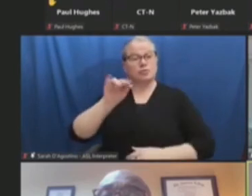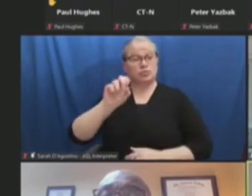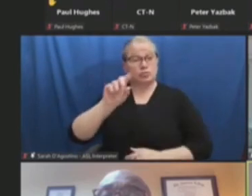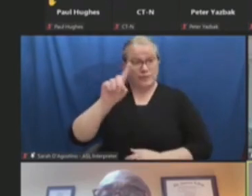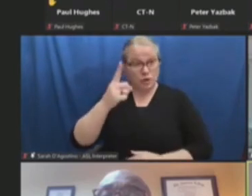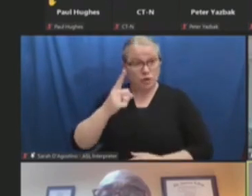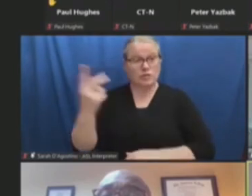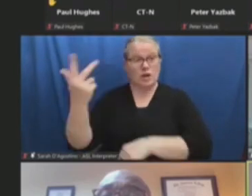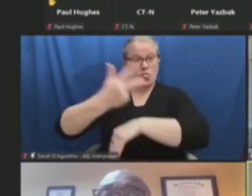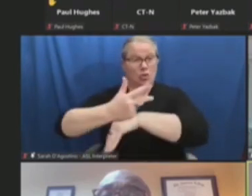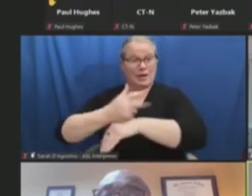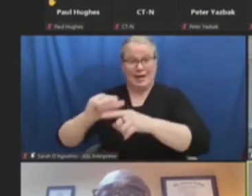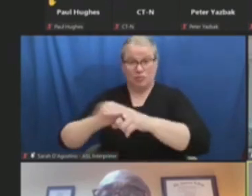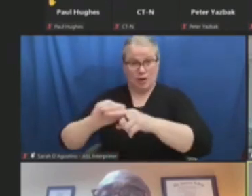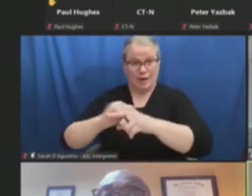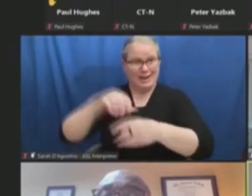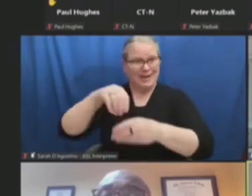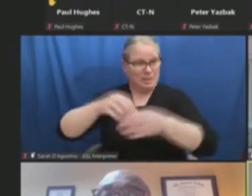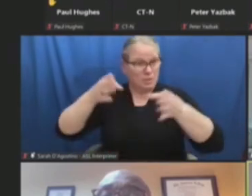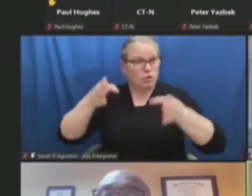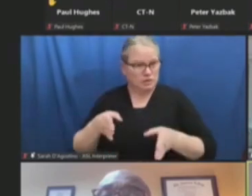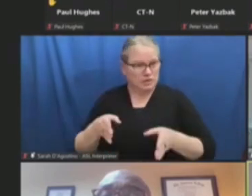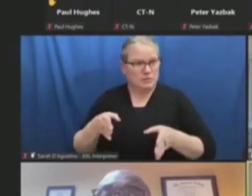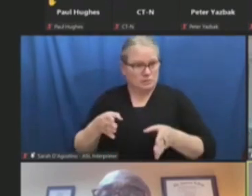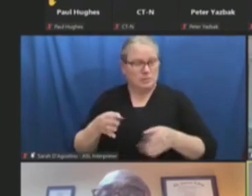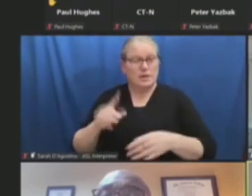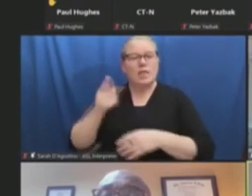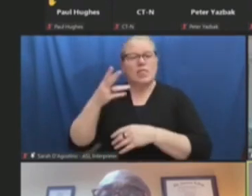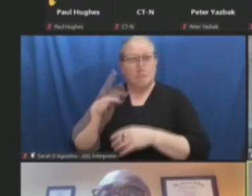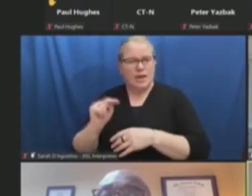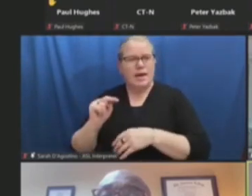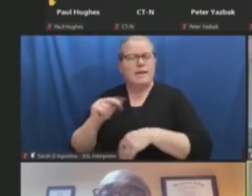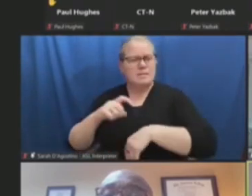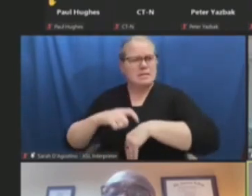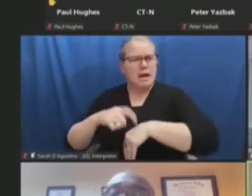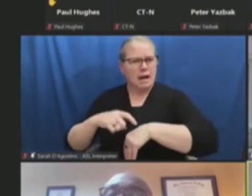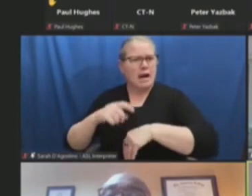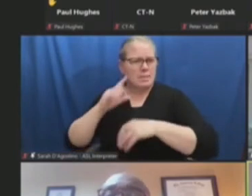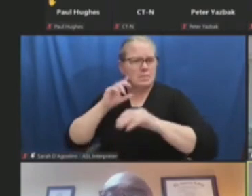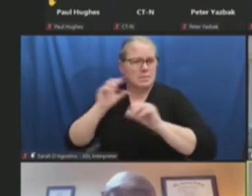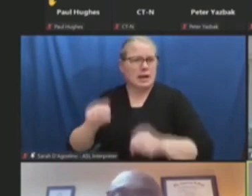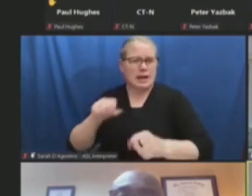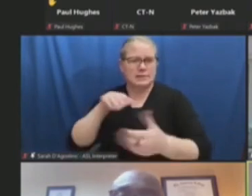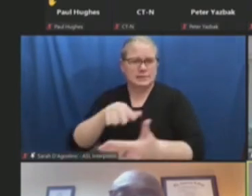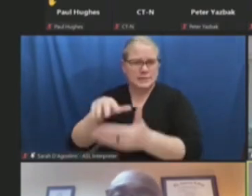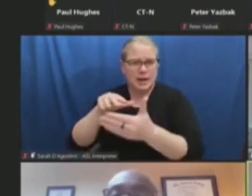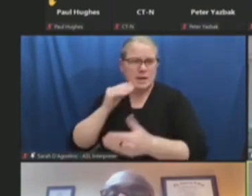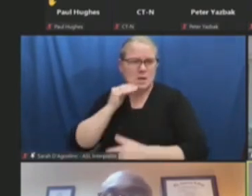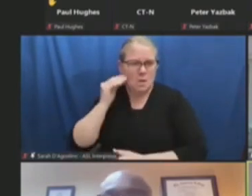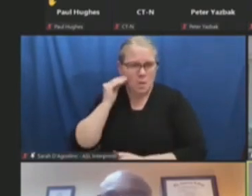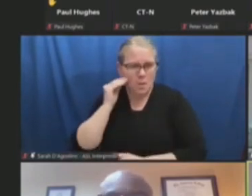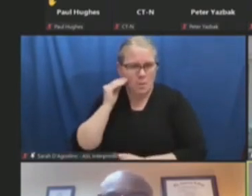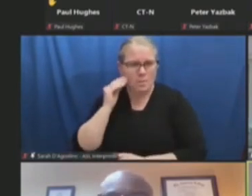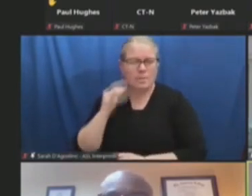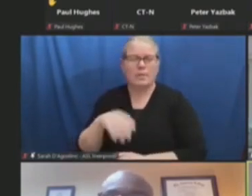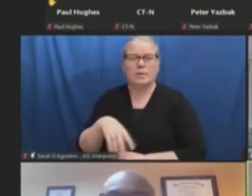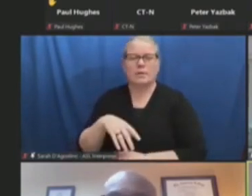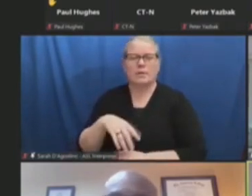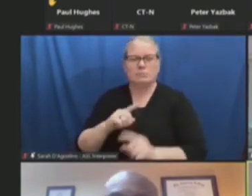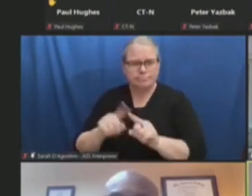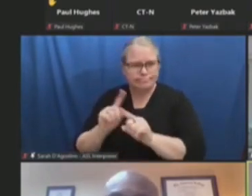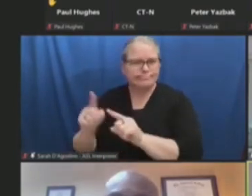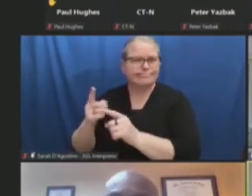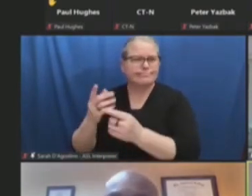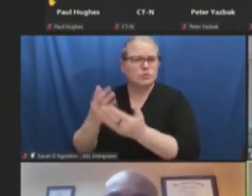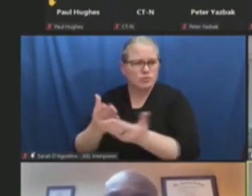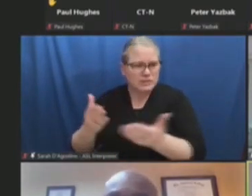training. Then they will have a period of time where they can study at home with all the resources that